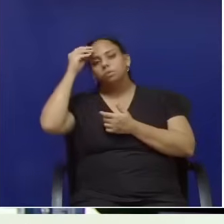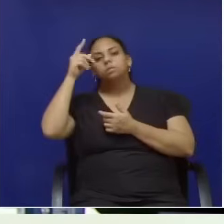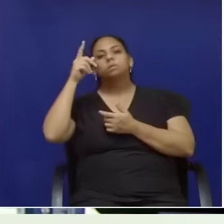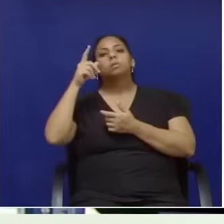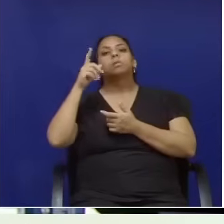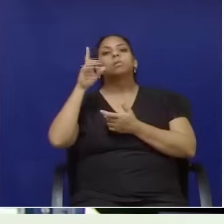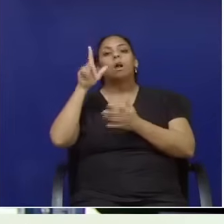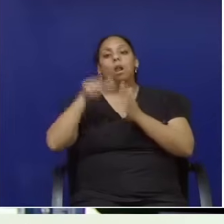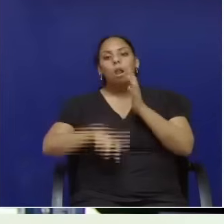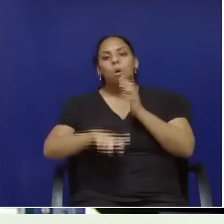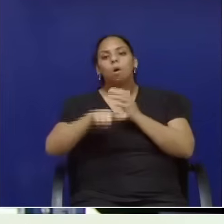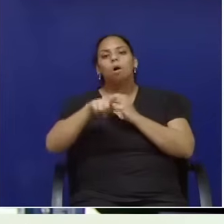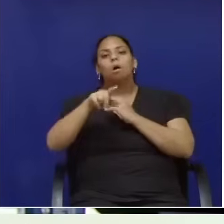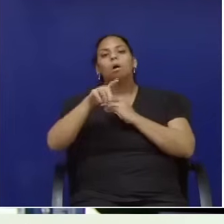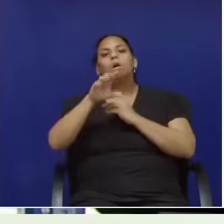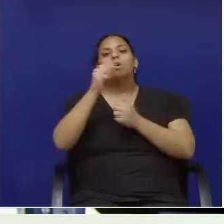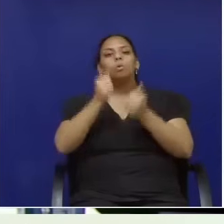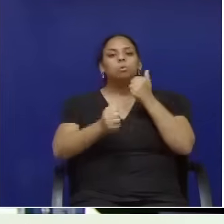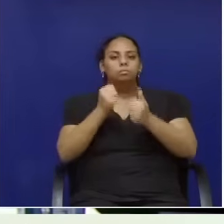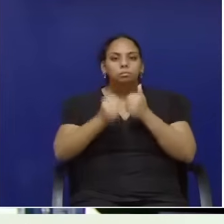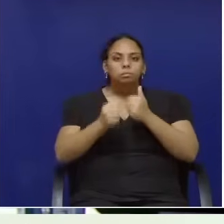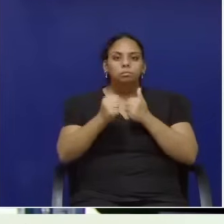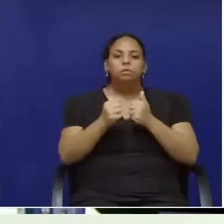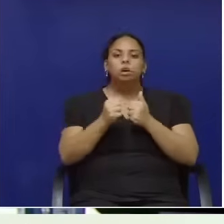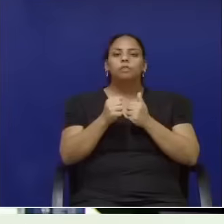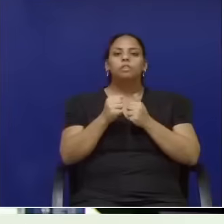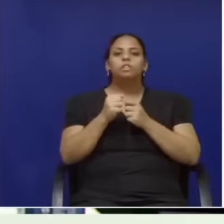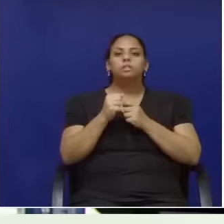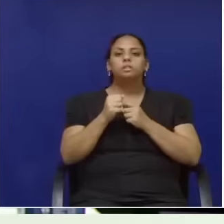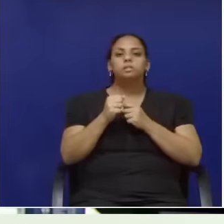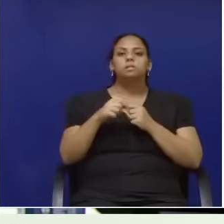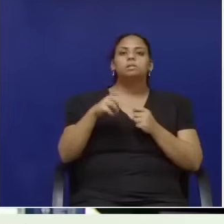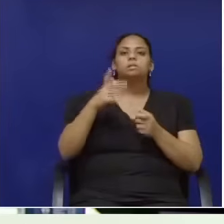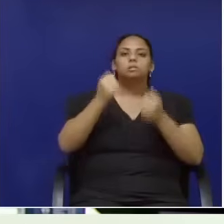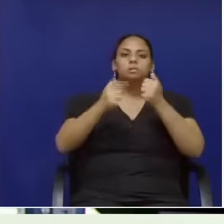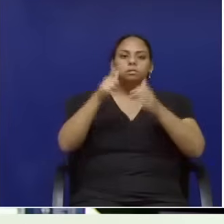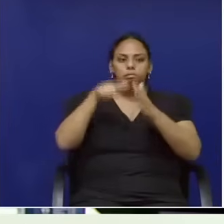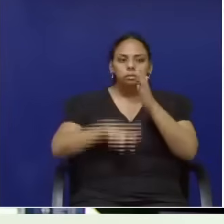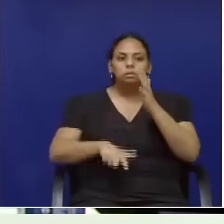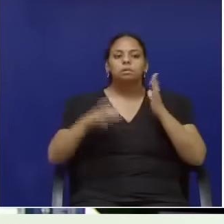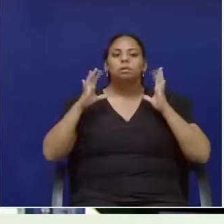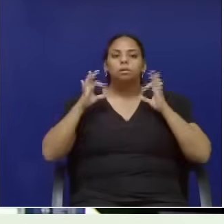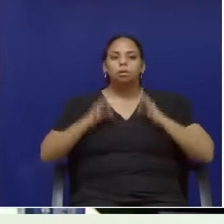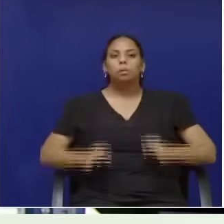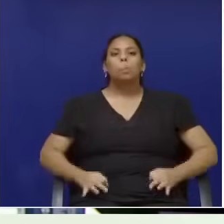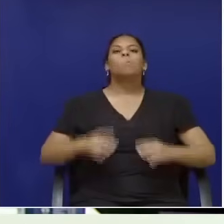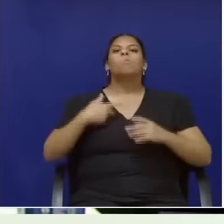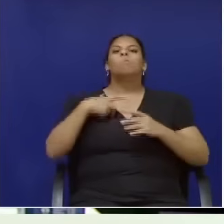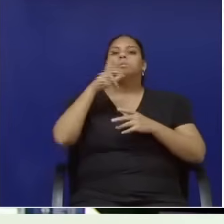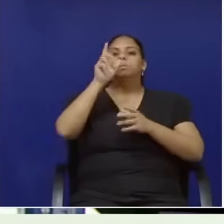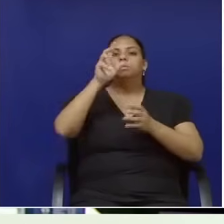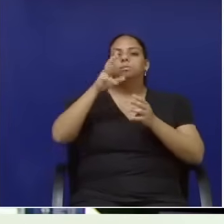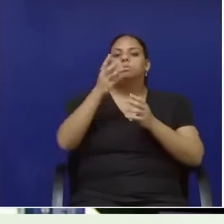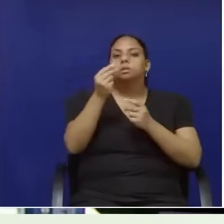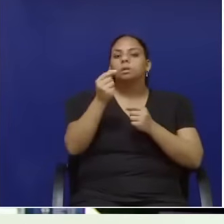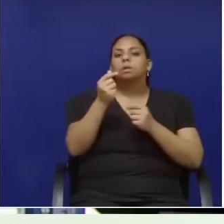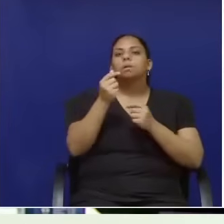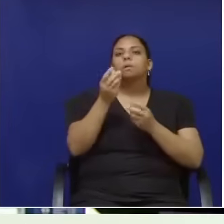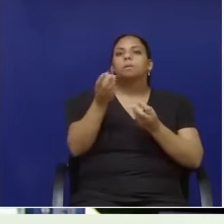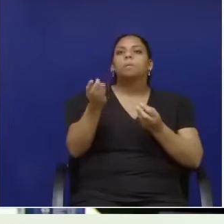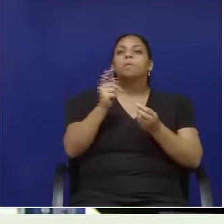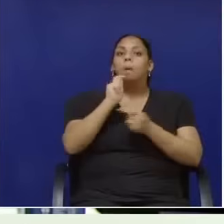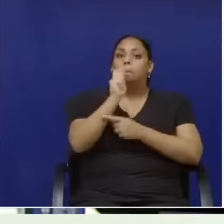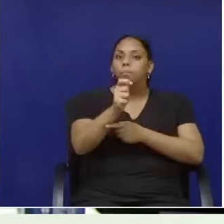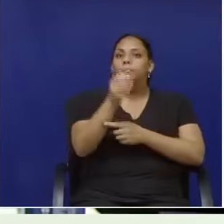who have been particularly, because this is an area where we are finding that they are actually colluding on maintenance money. They pay